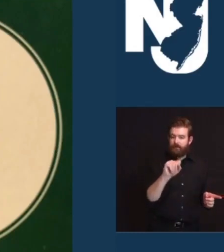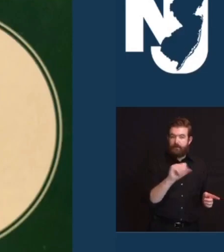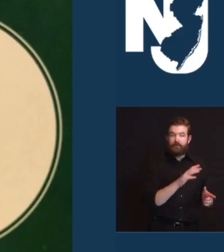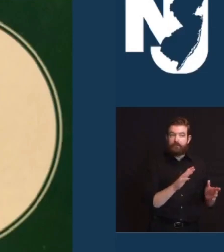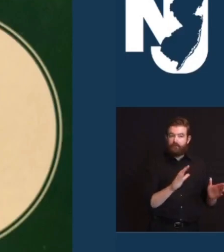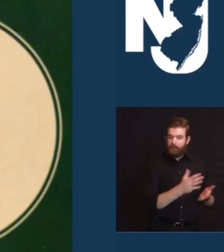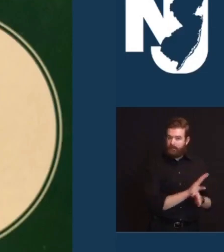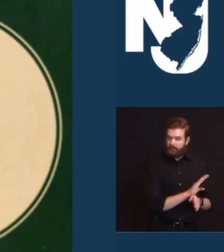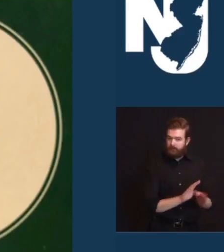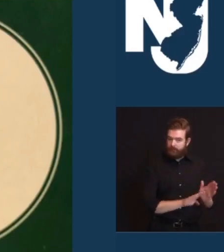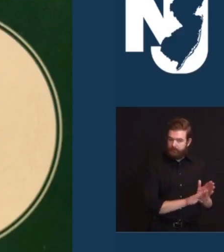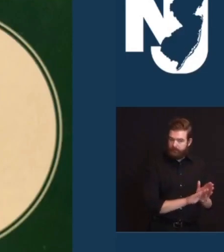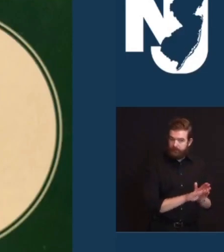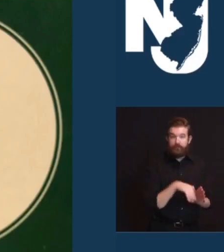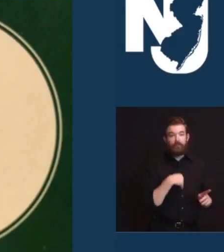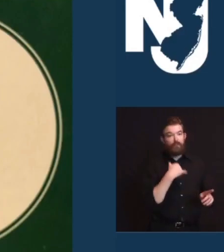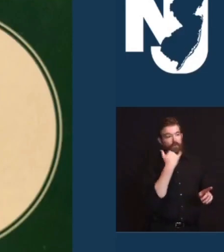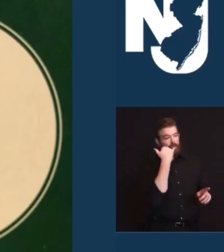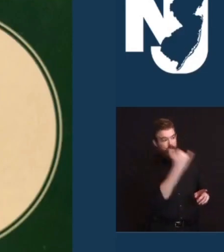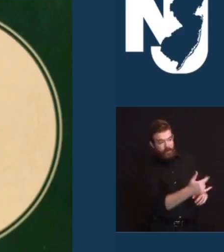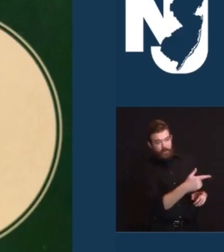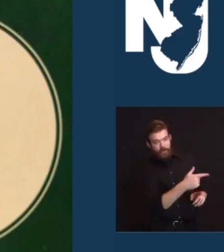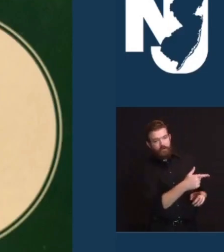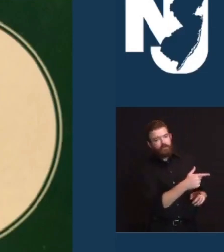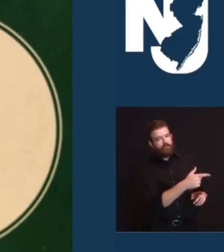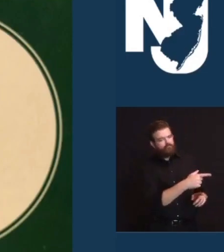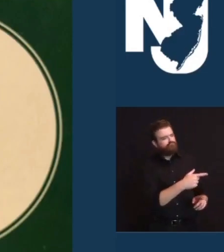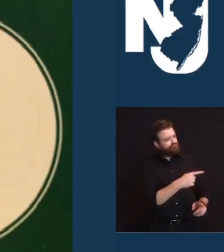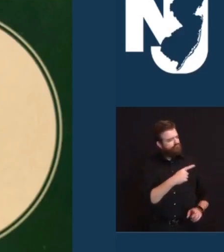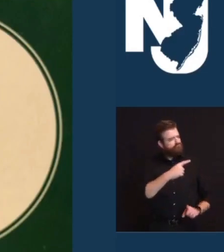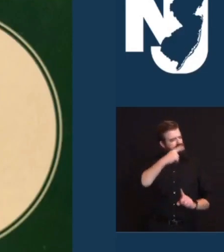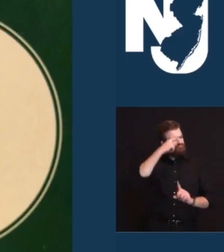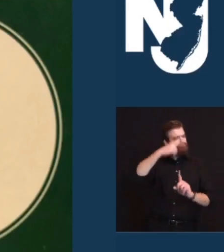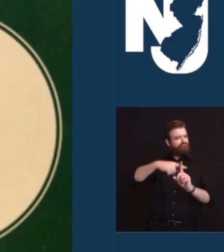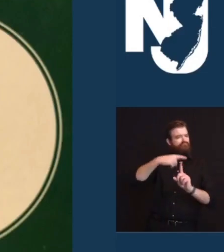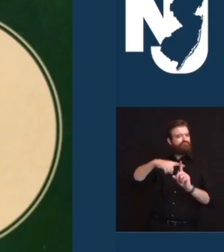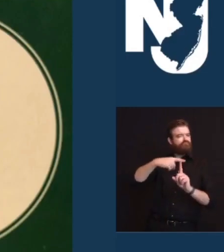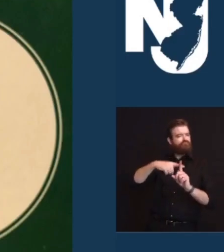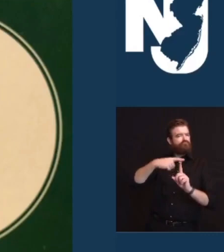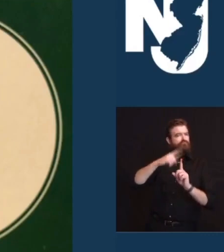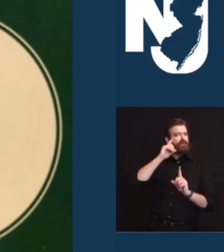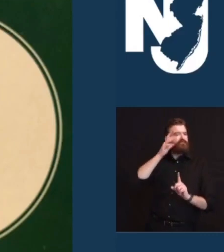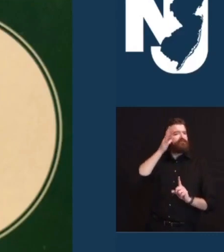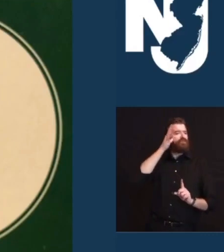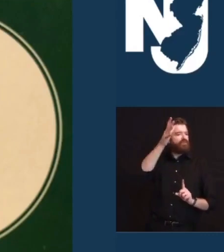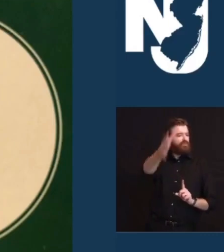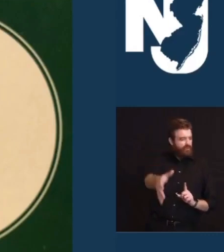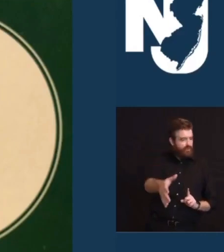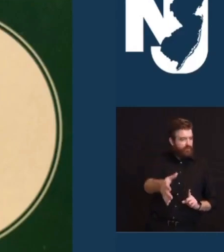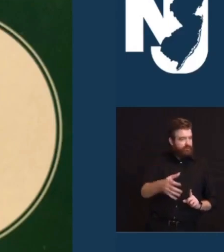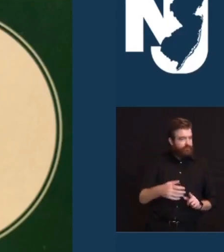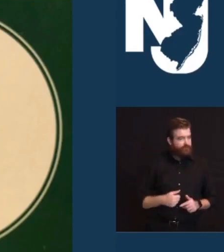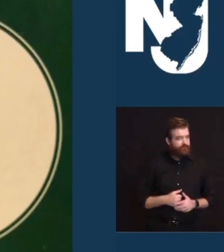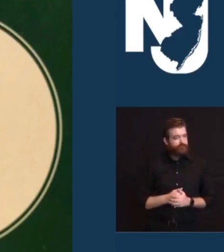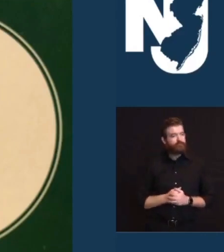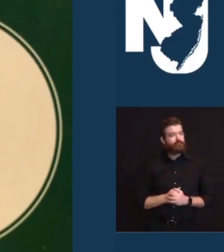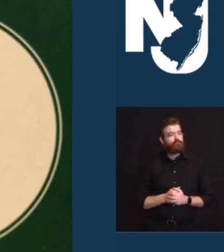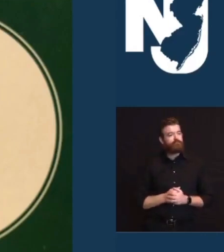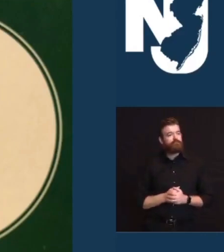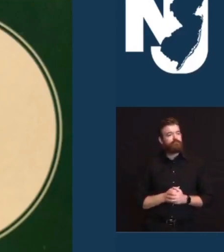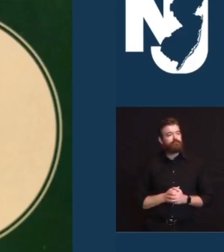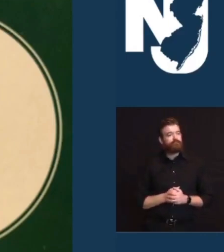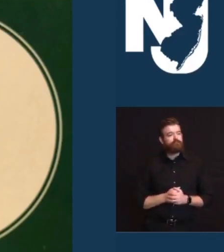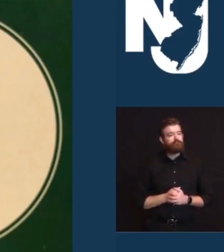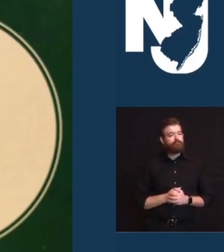we share an optimistic view of our future, both for our state and for his business, and I know together we'll get there. By the way, check them out,